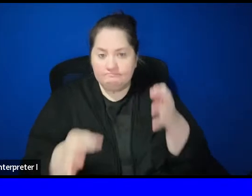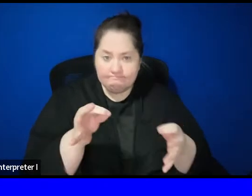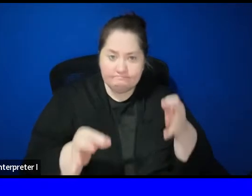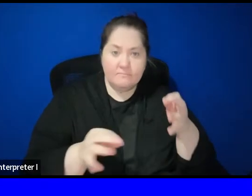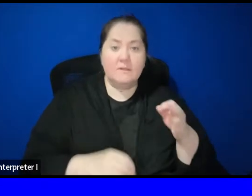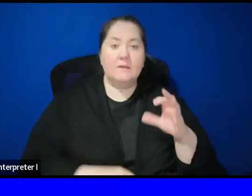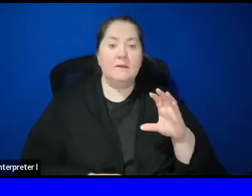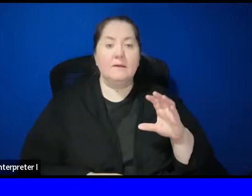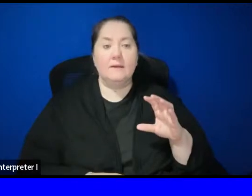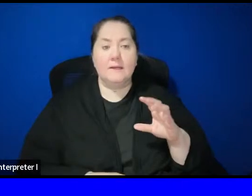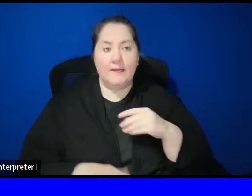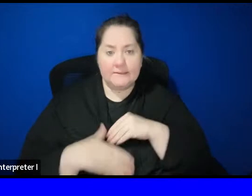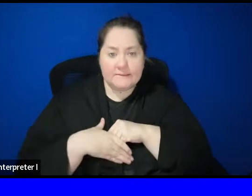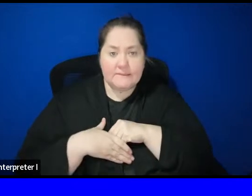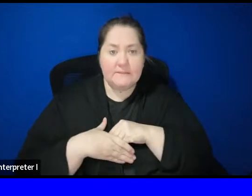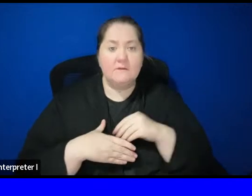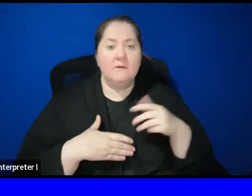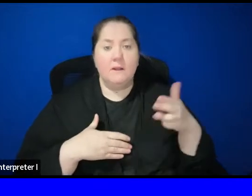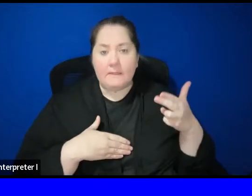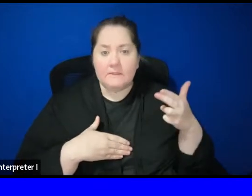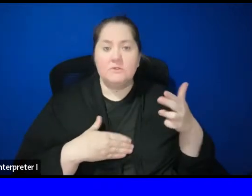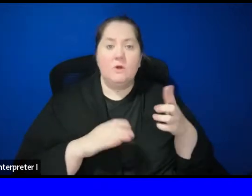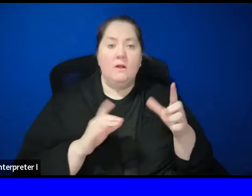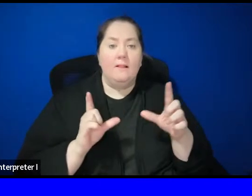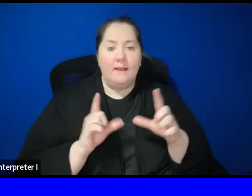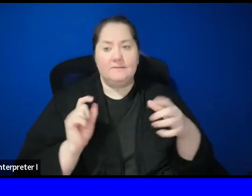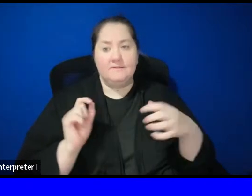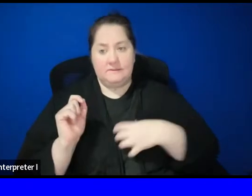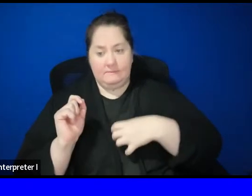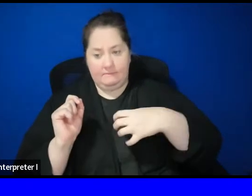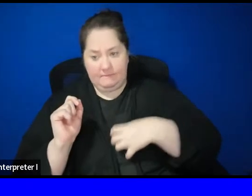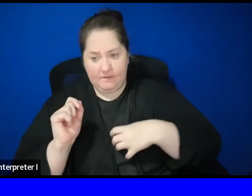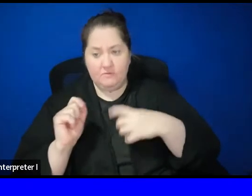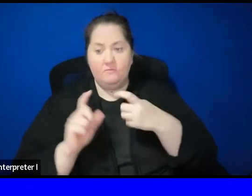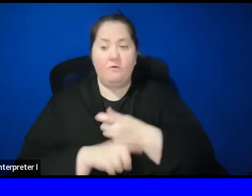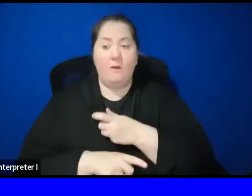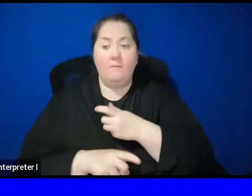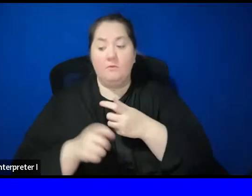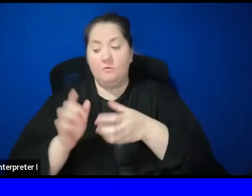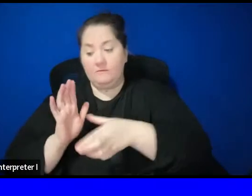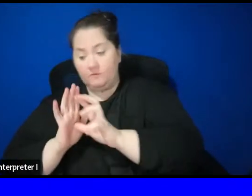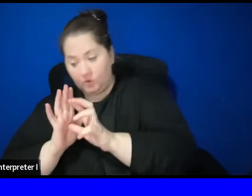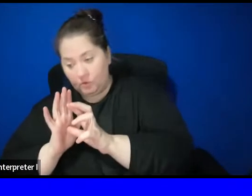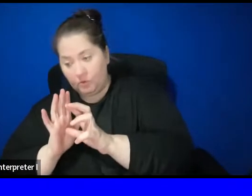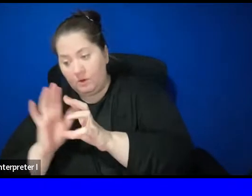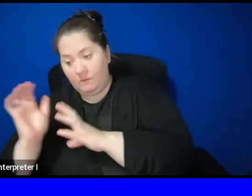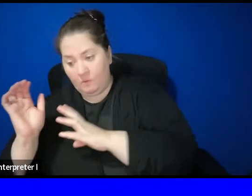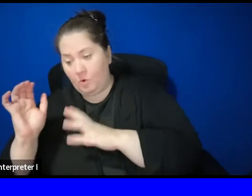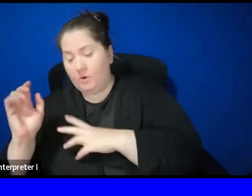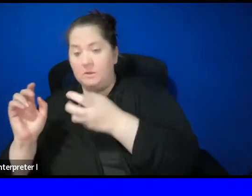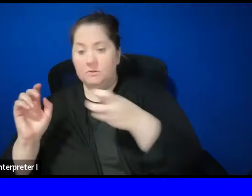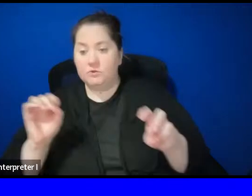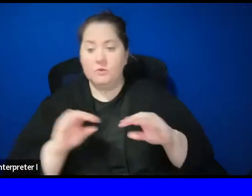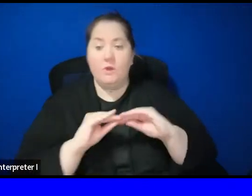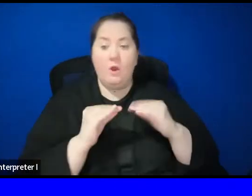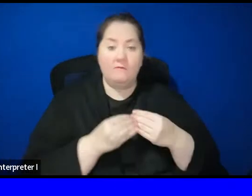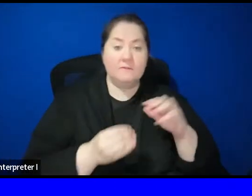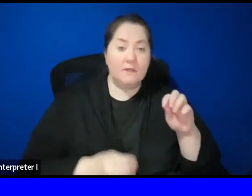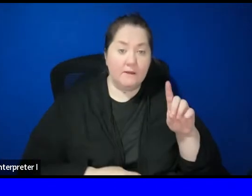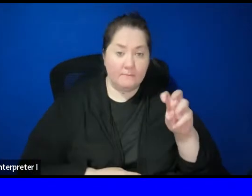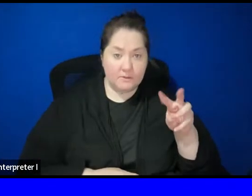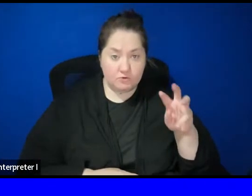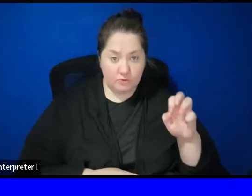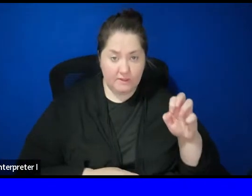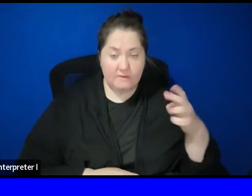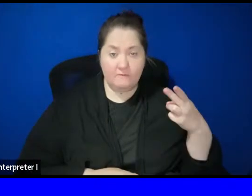pistol license appeals from the Concealed Pistol Licensing Review Board, or CPLRB, to the Office of Administrative